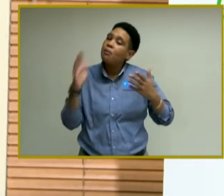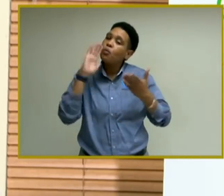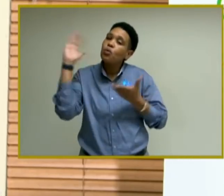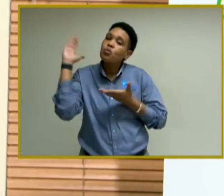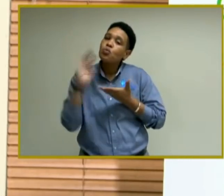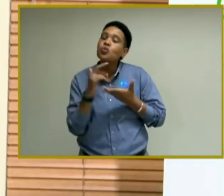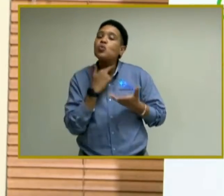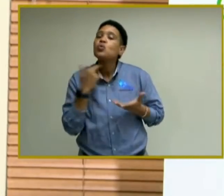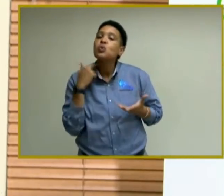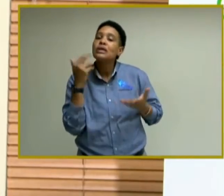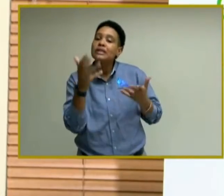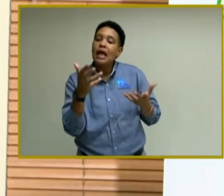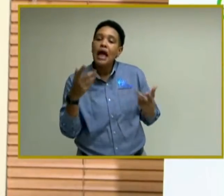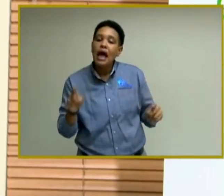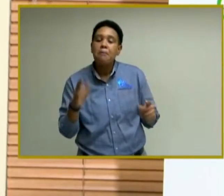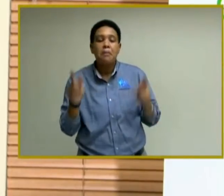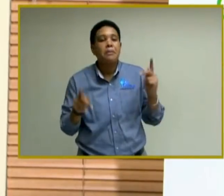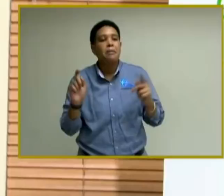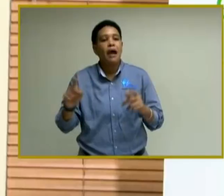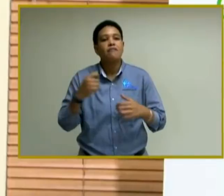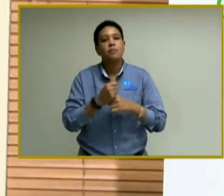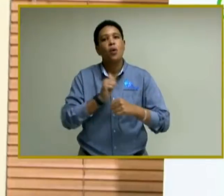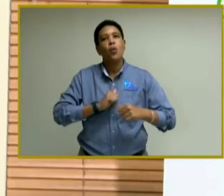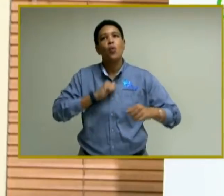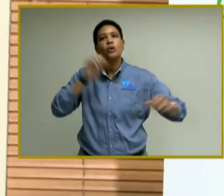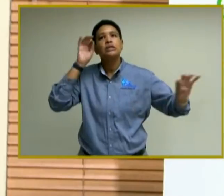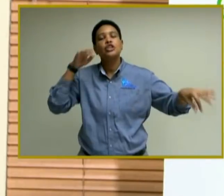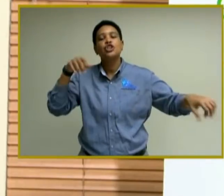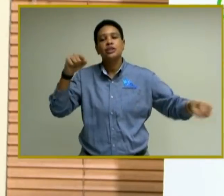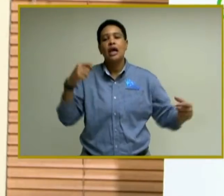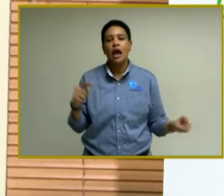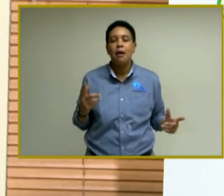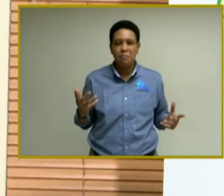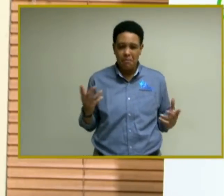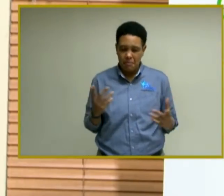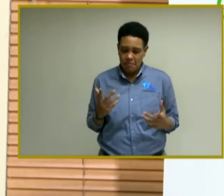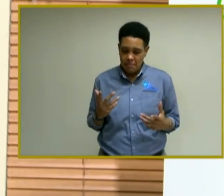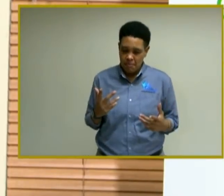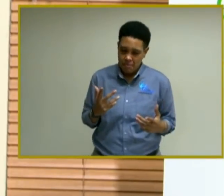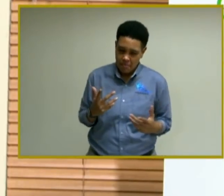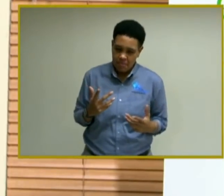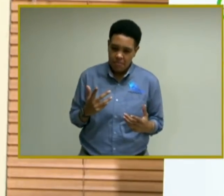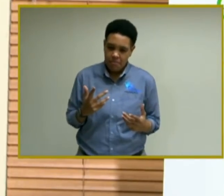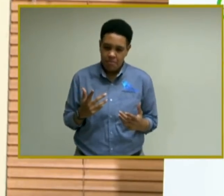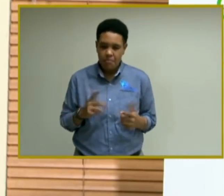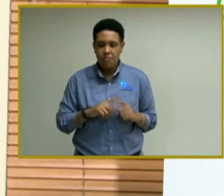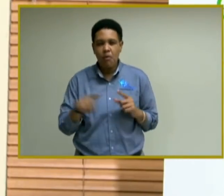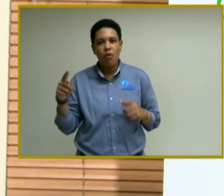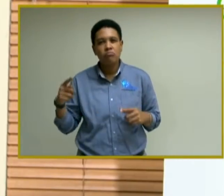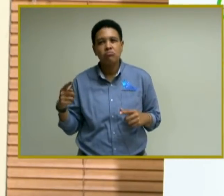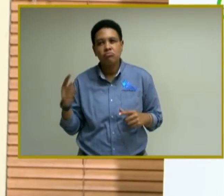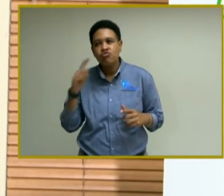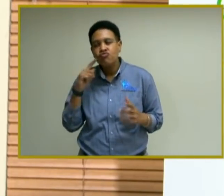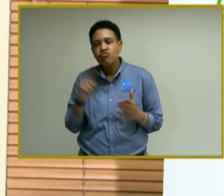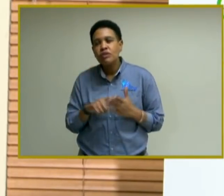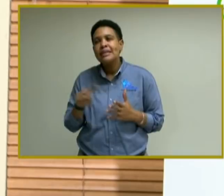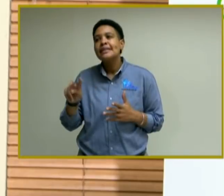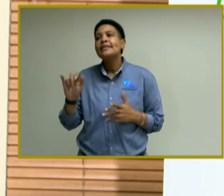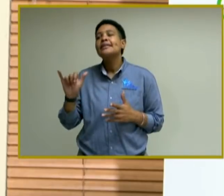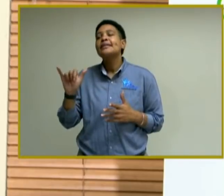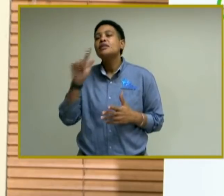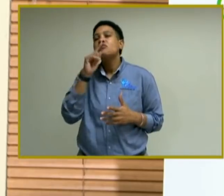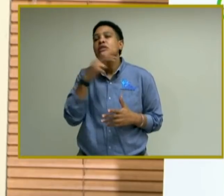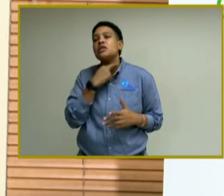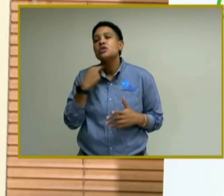risk and persons have to make their own decisions. But having recognized that there